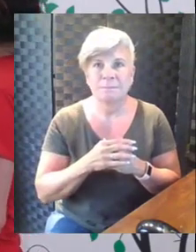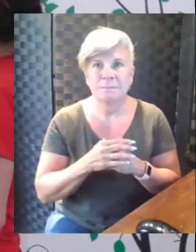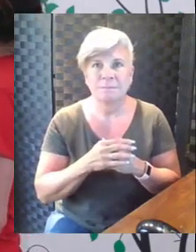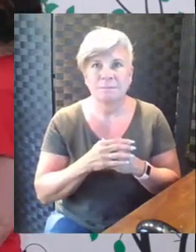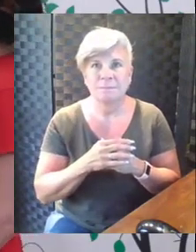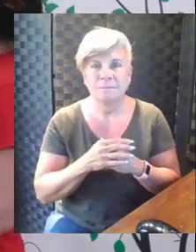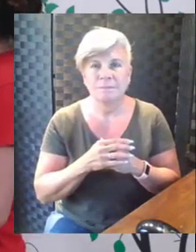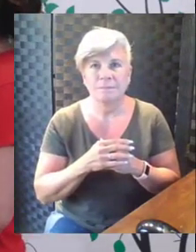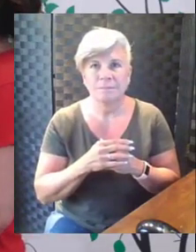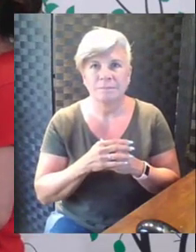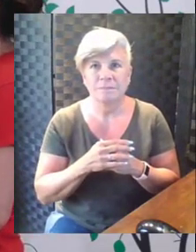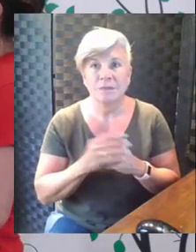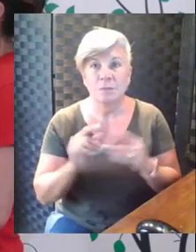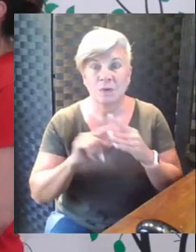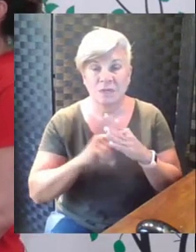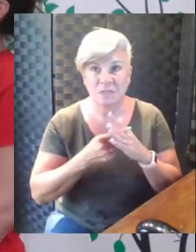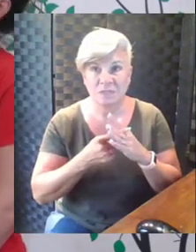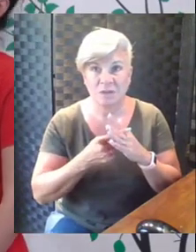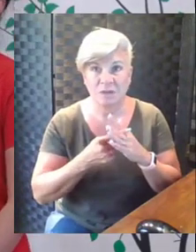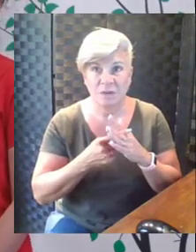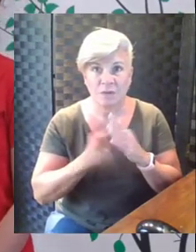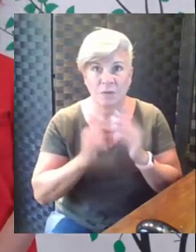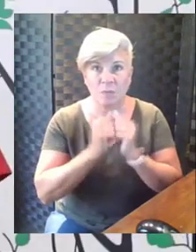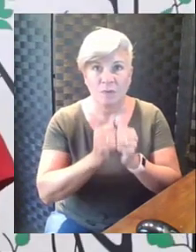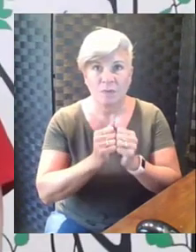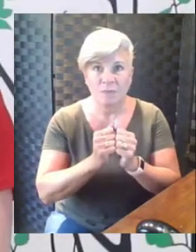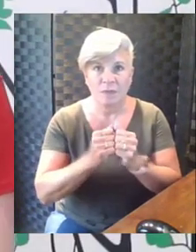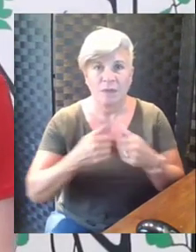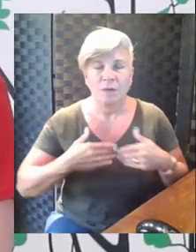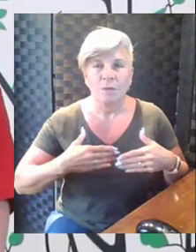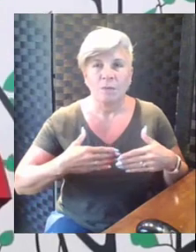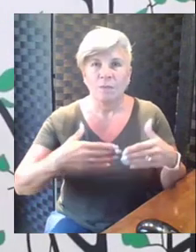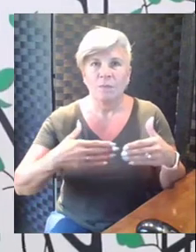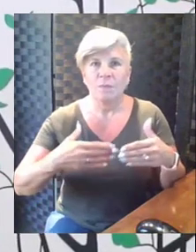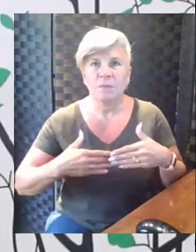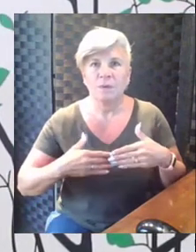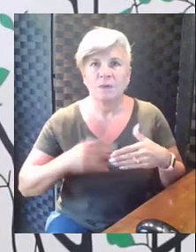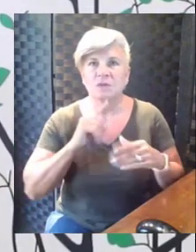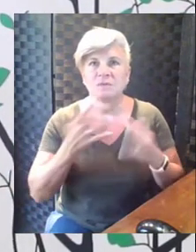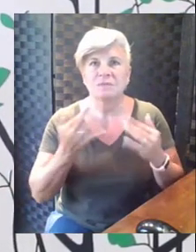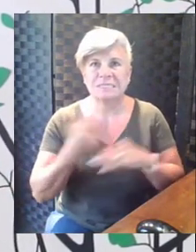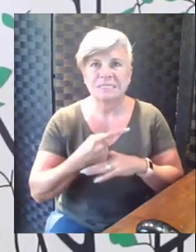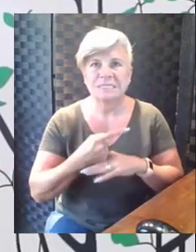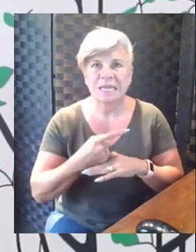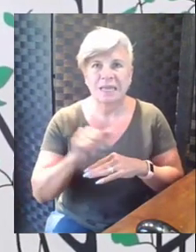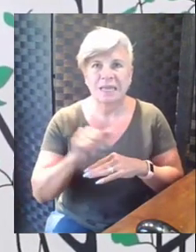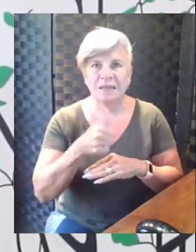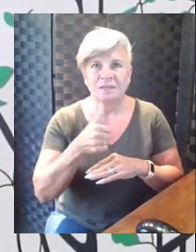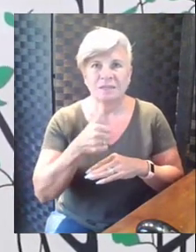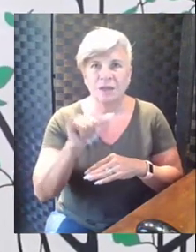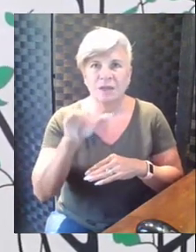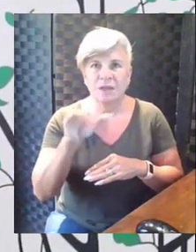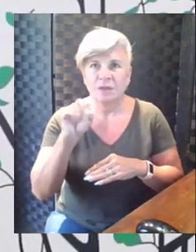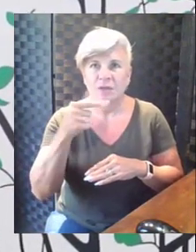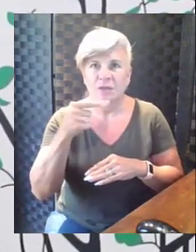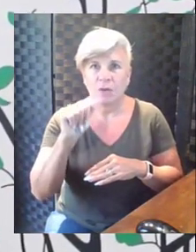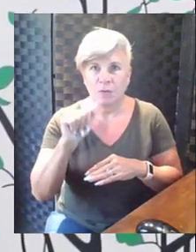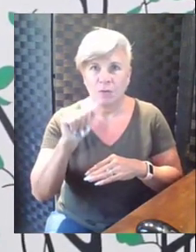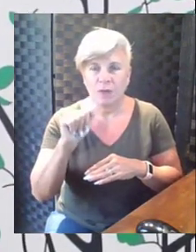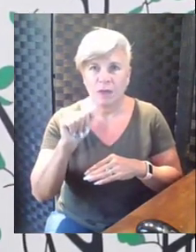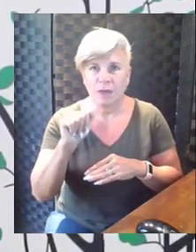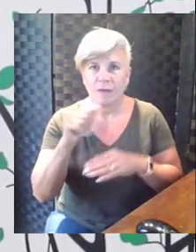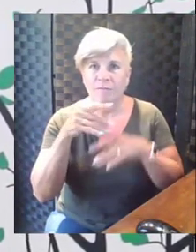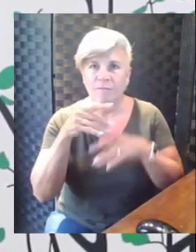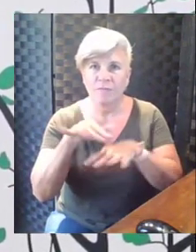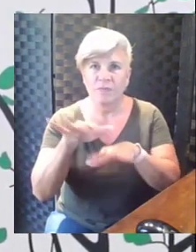And we are going to go ahead and start with a refuel. So we are going to do another yoga flow from Yogavate, and